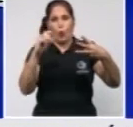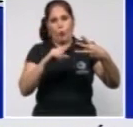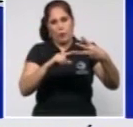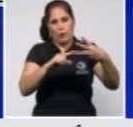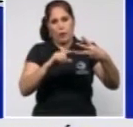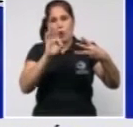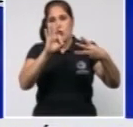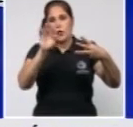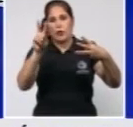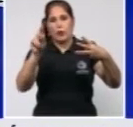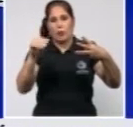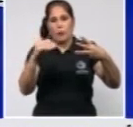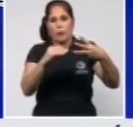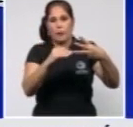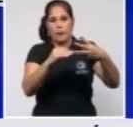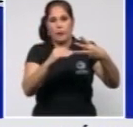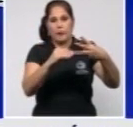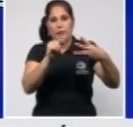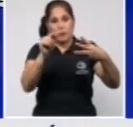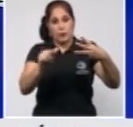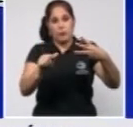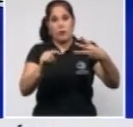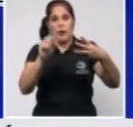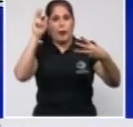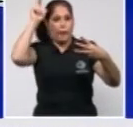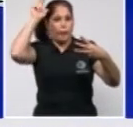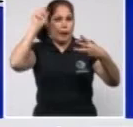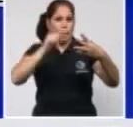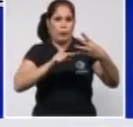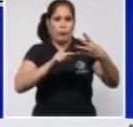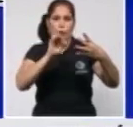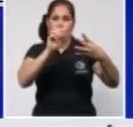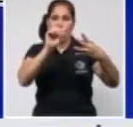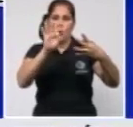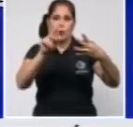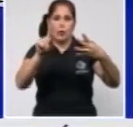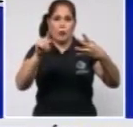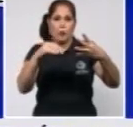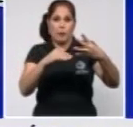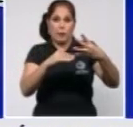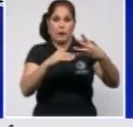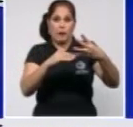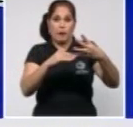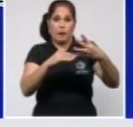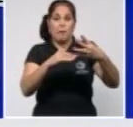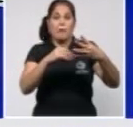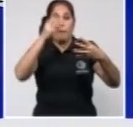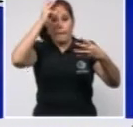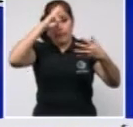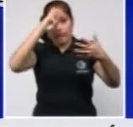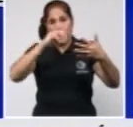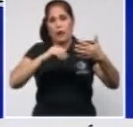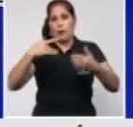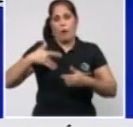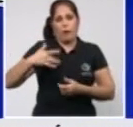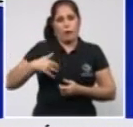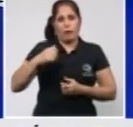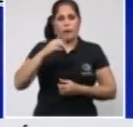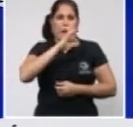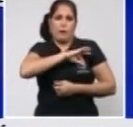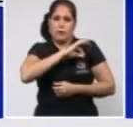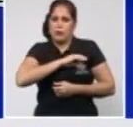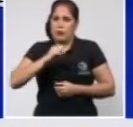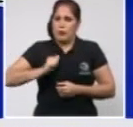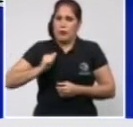Dominican Republic, Panama, Guatemala, and Honduras. These are the countries with the highest number